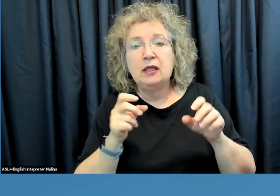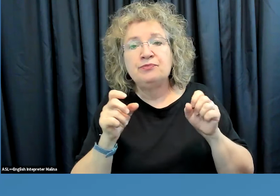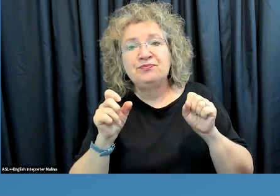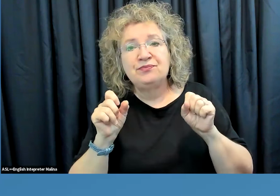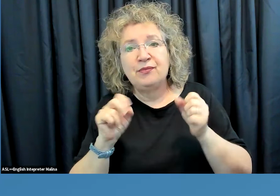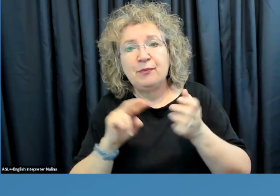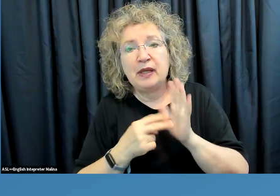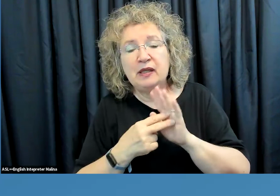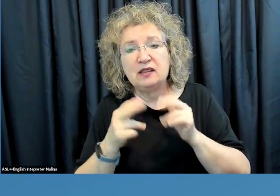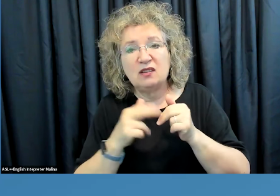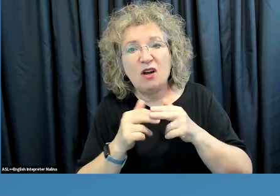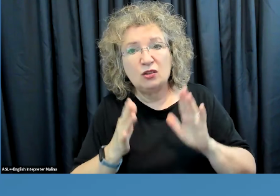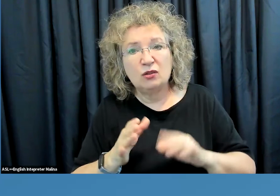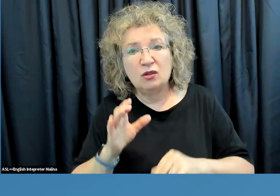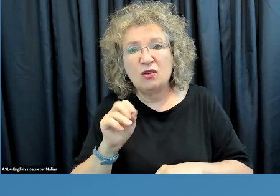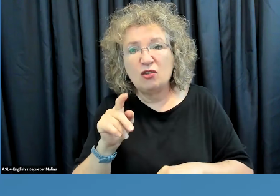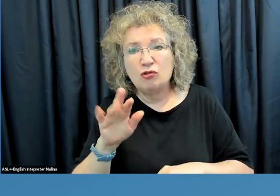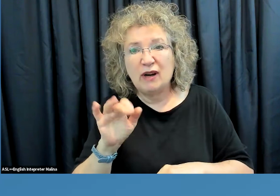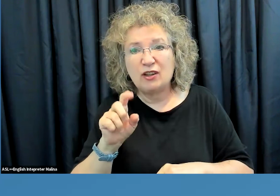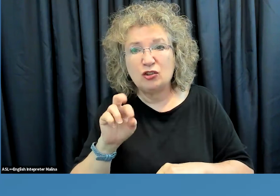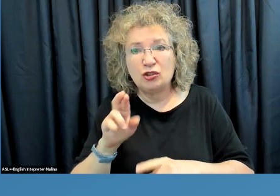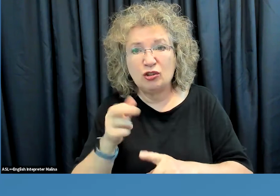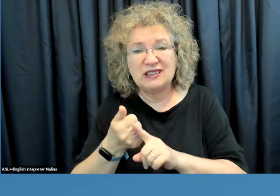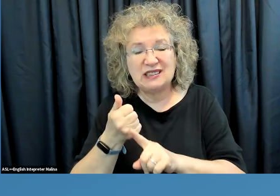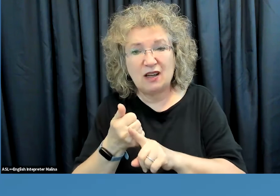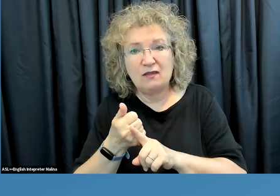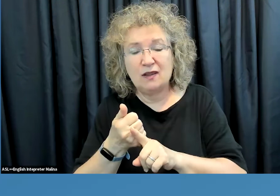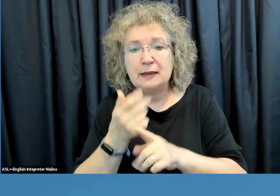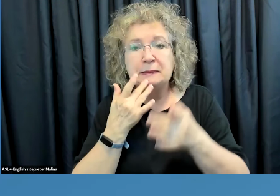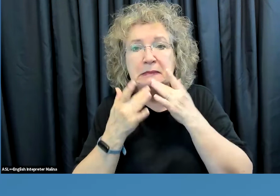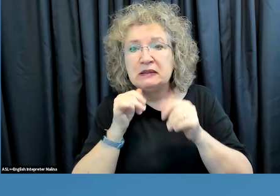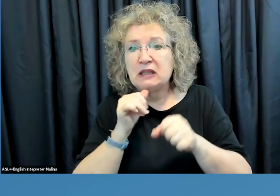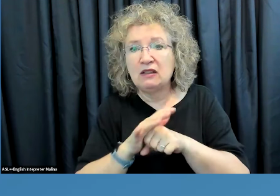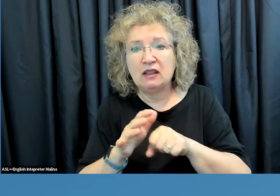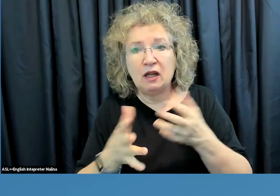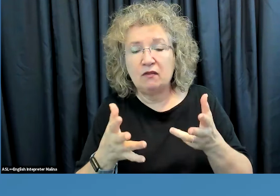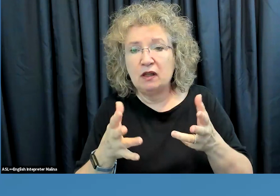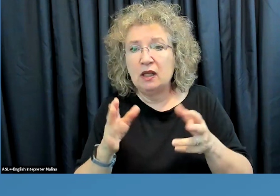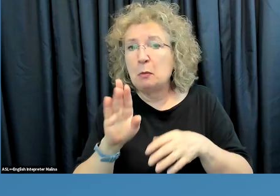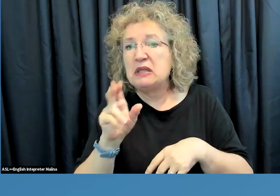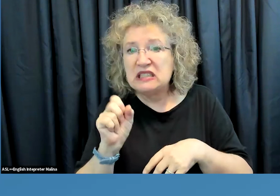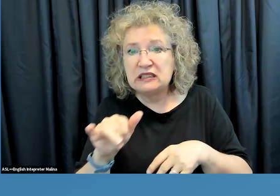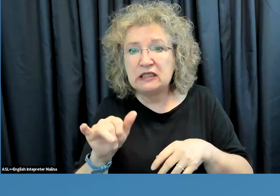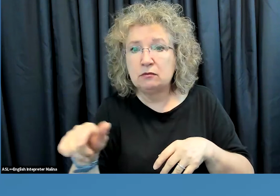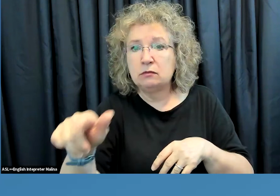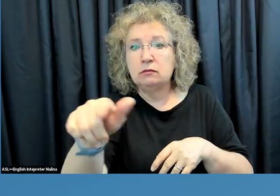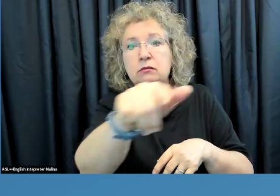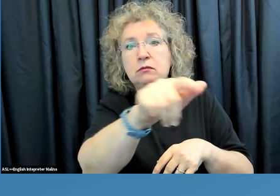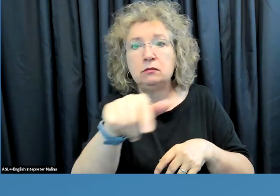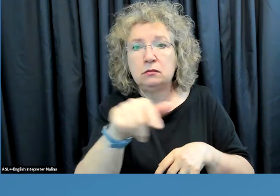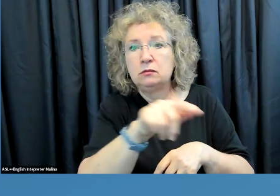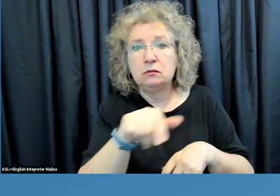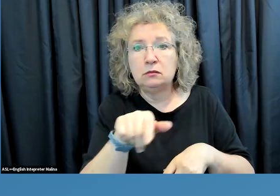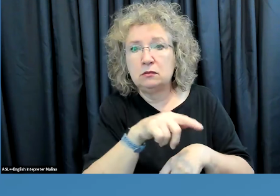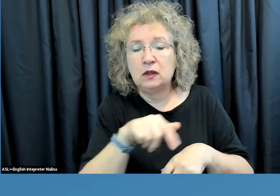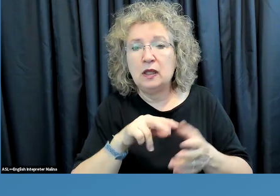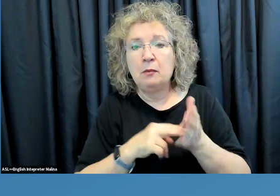availability of contractors, which can extend out the rebuild time and the settlement process as